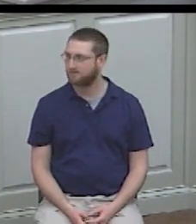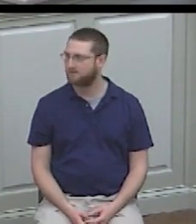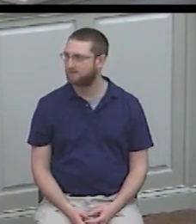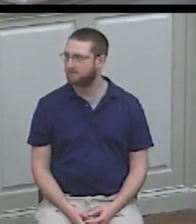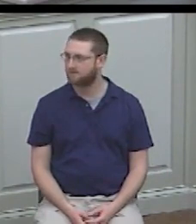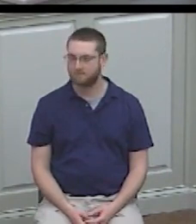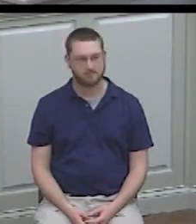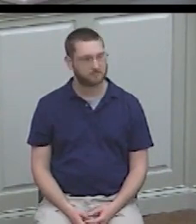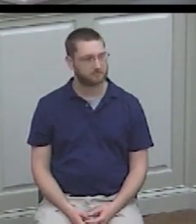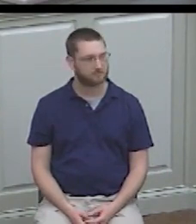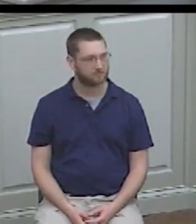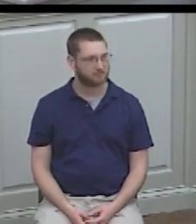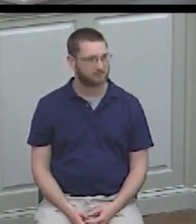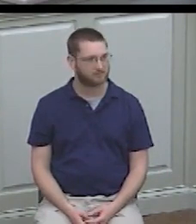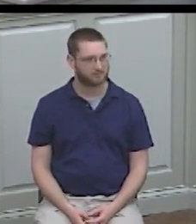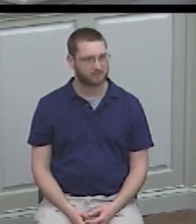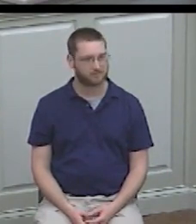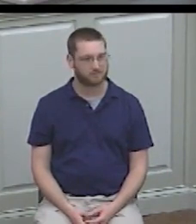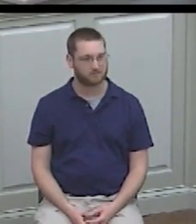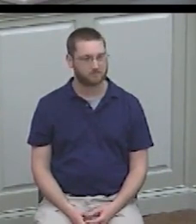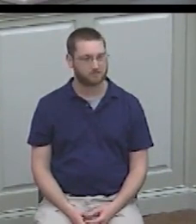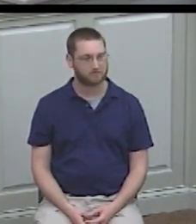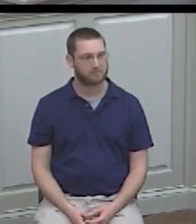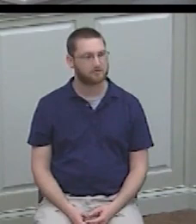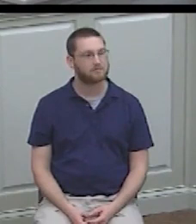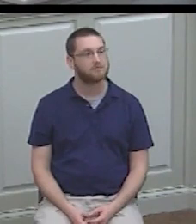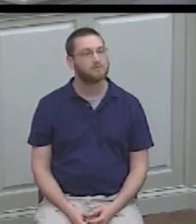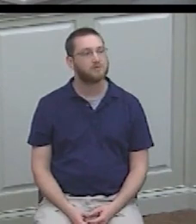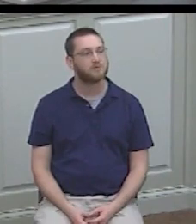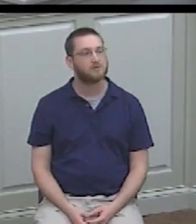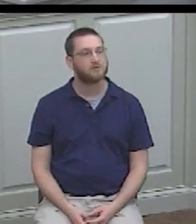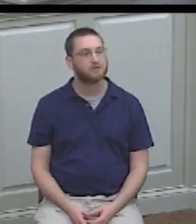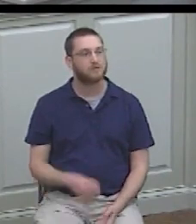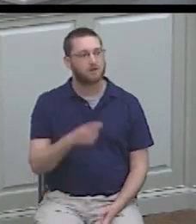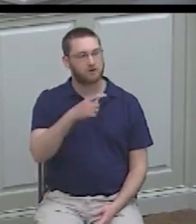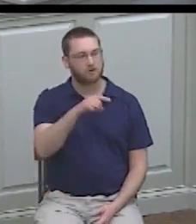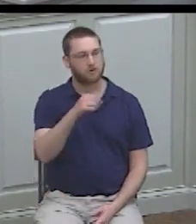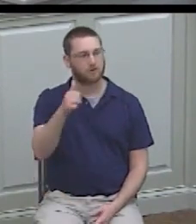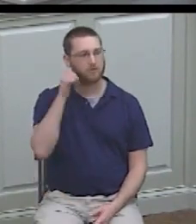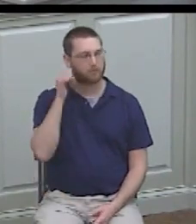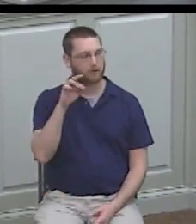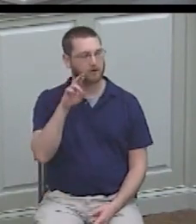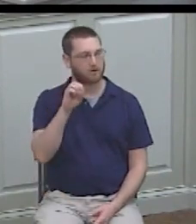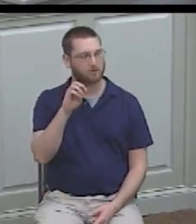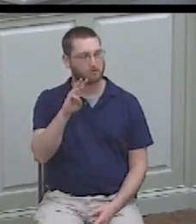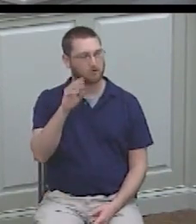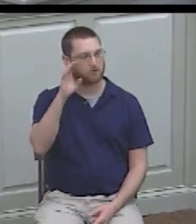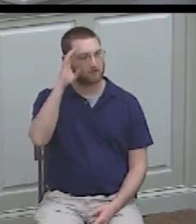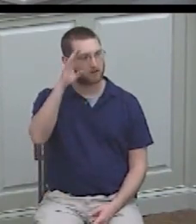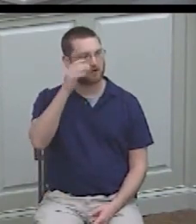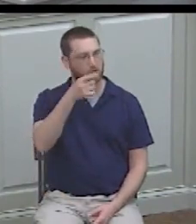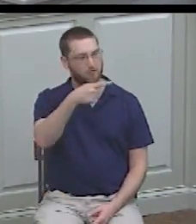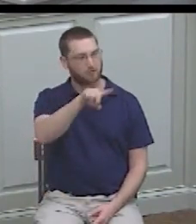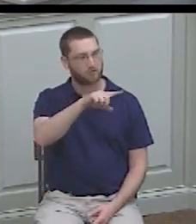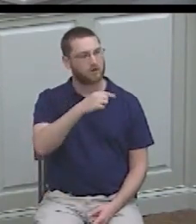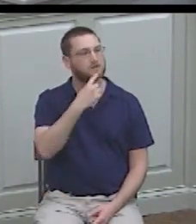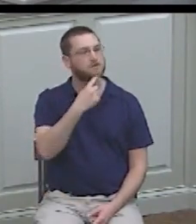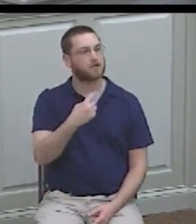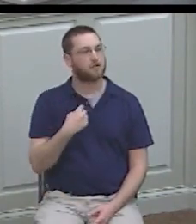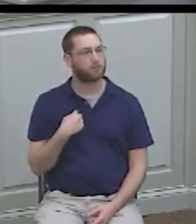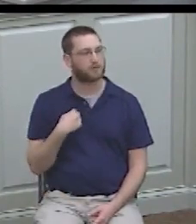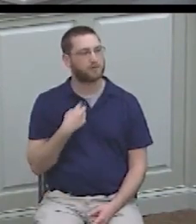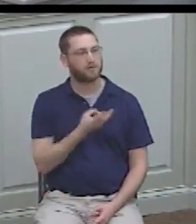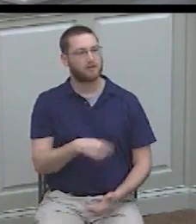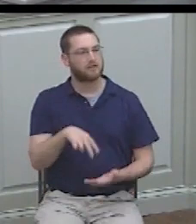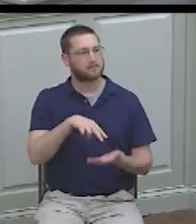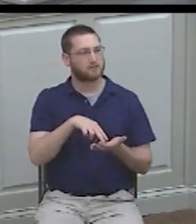There, you gentlemen in the back row. Hi, guys. Tell me,